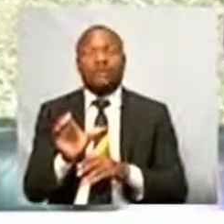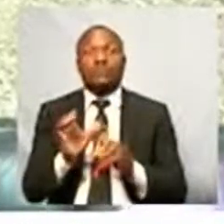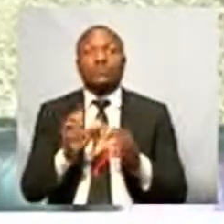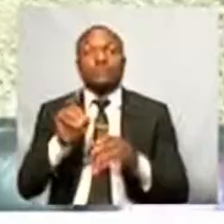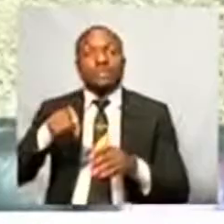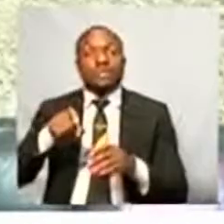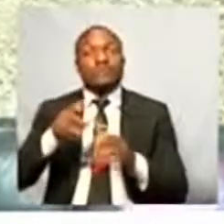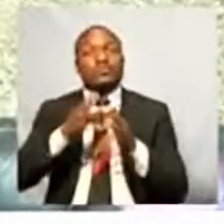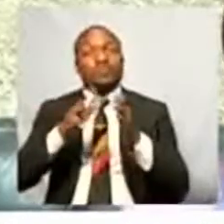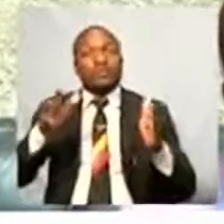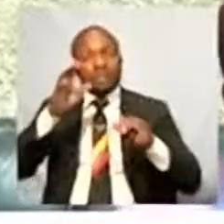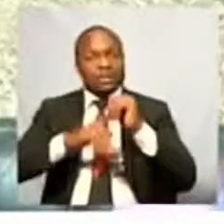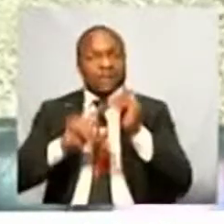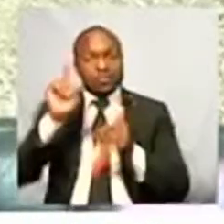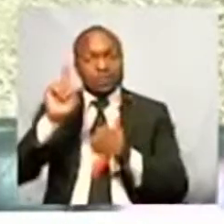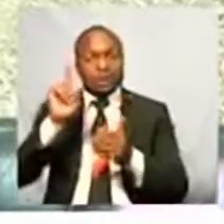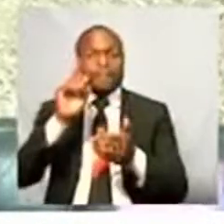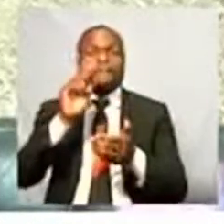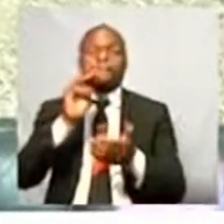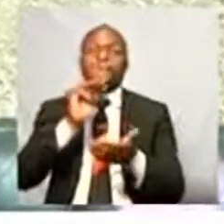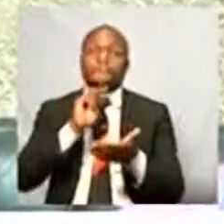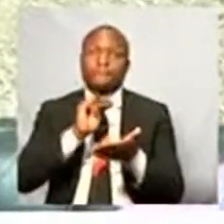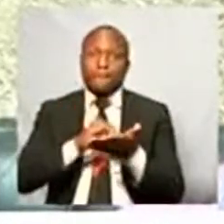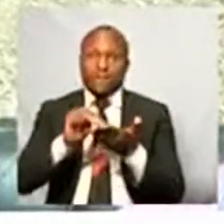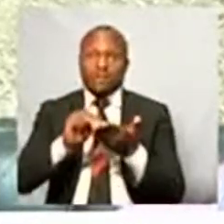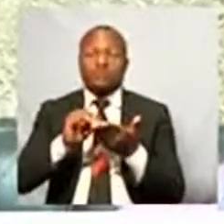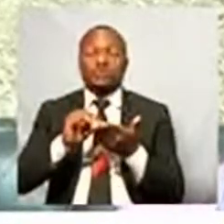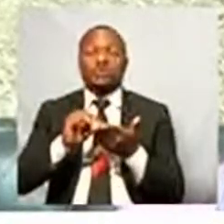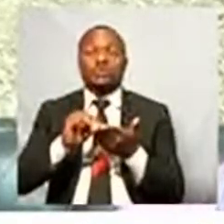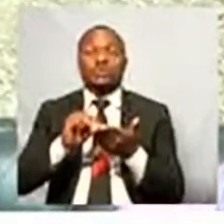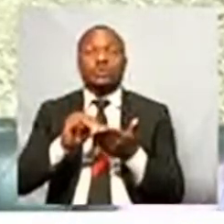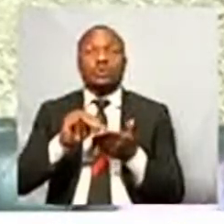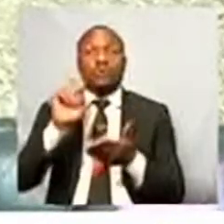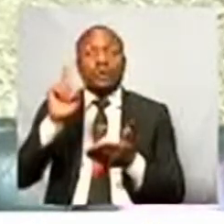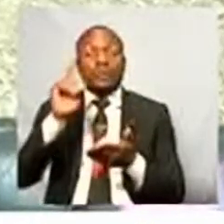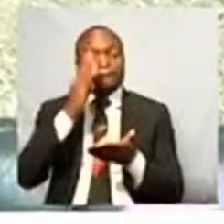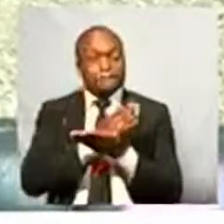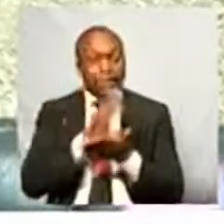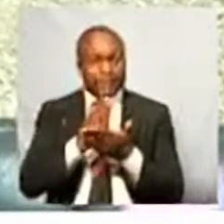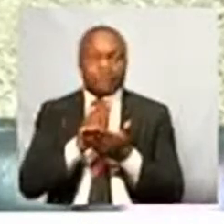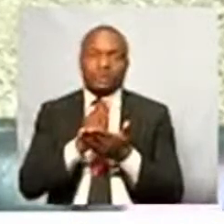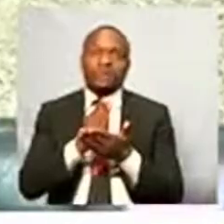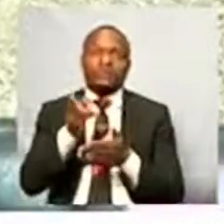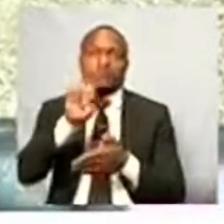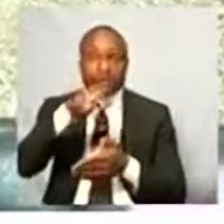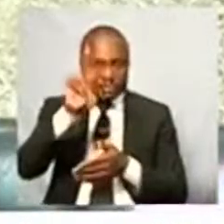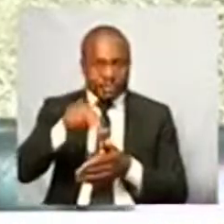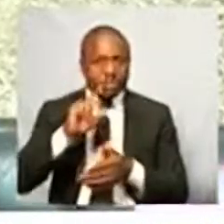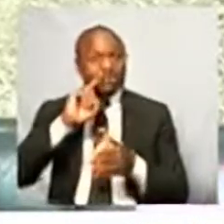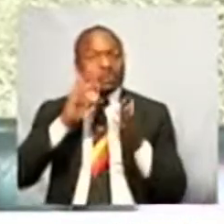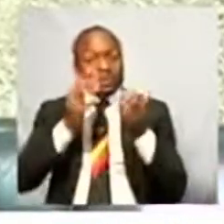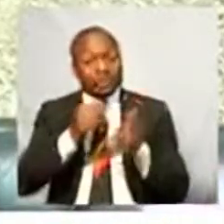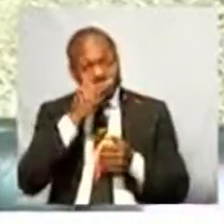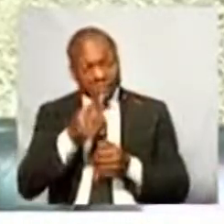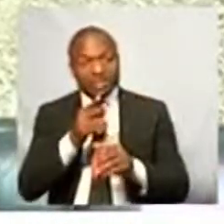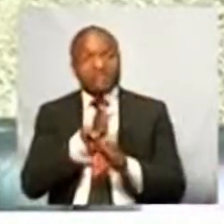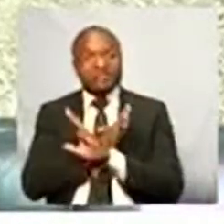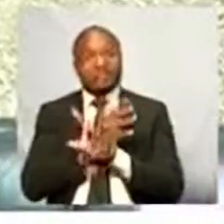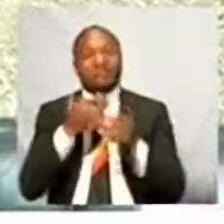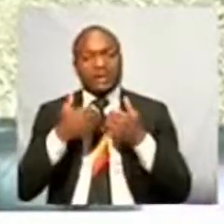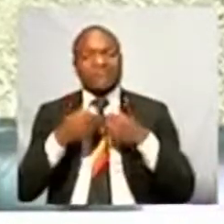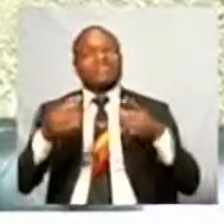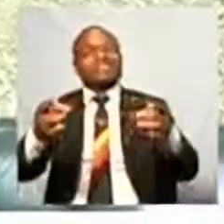billion. We need more than $1 billion. We want to see that Zambia should also have speed